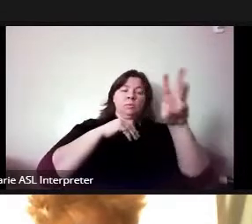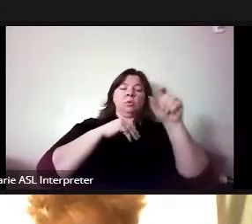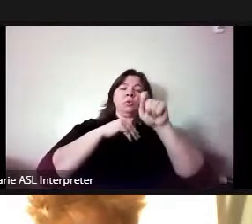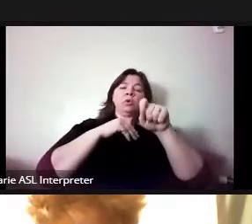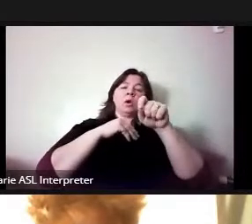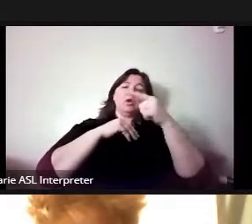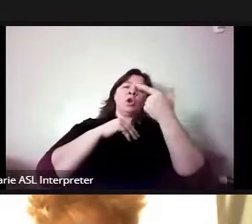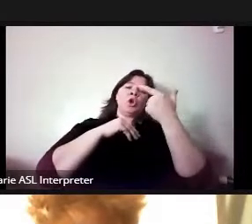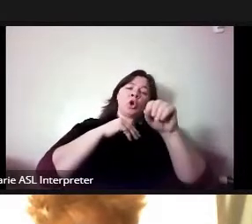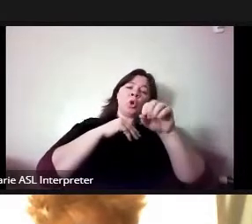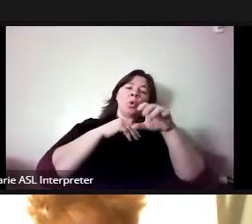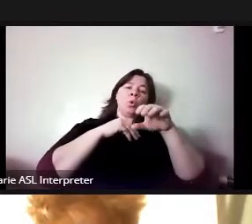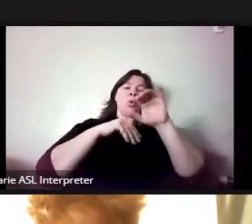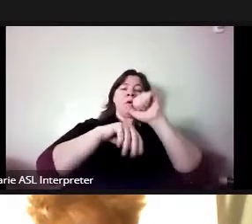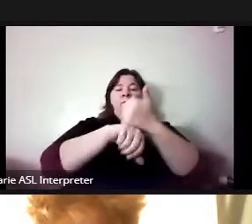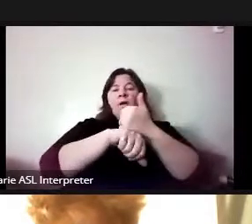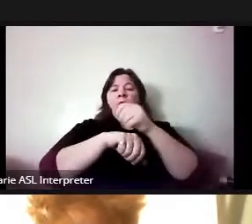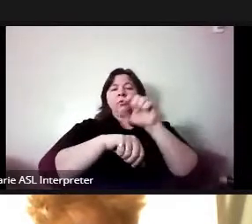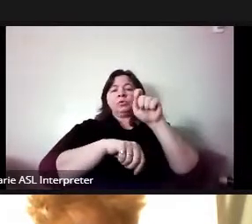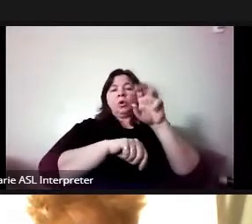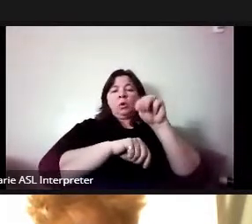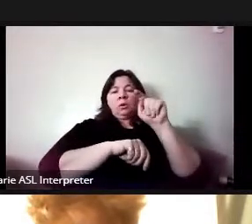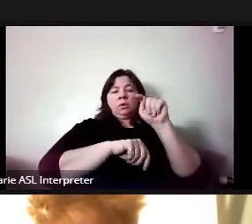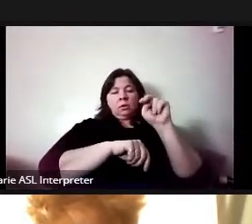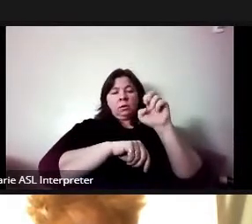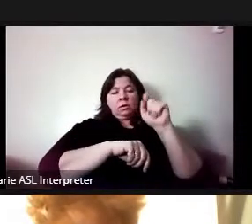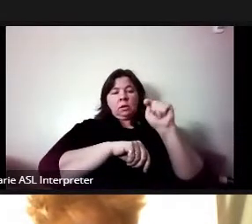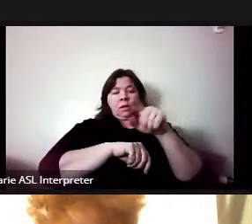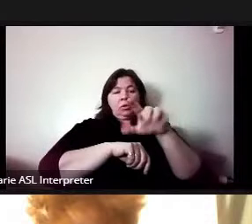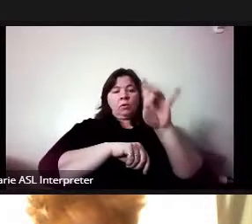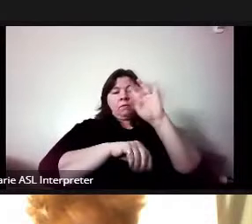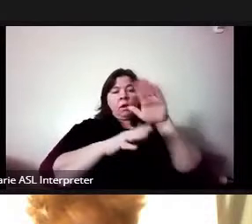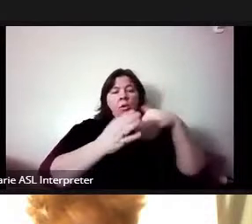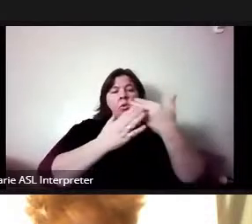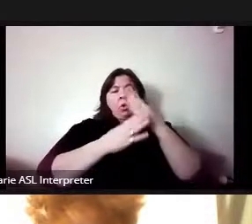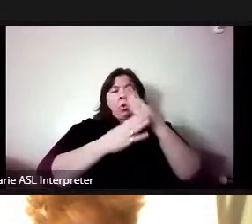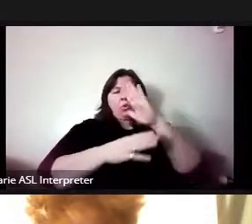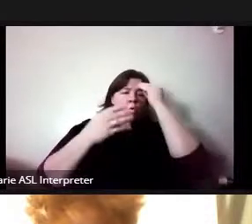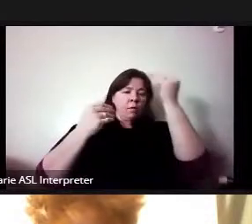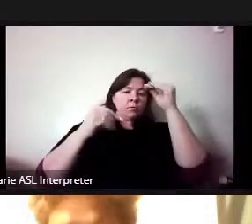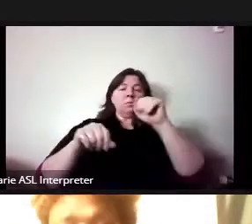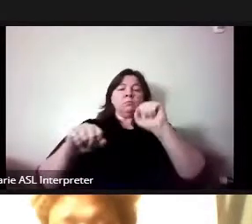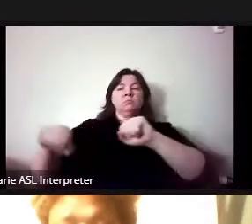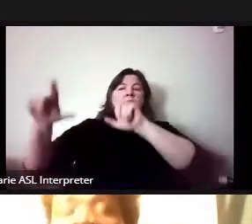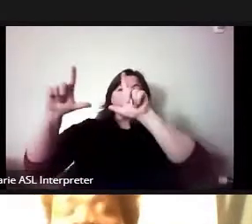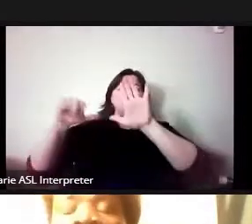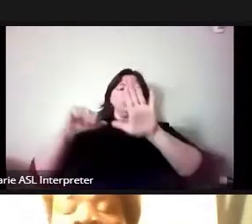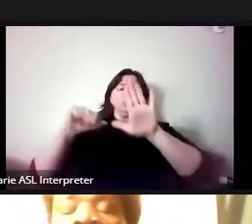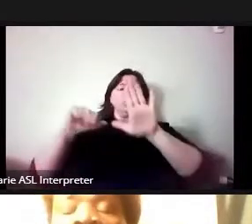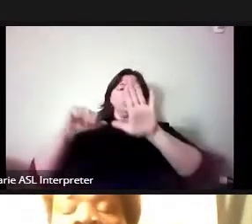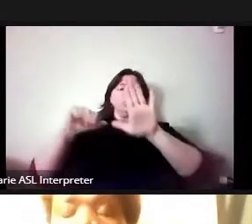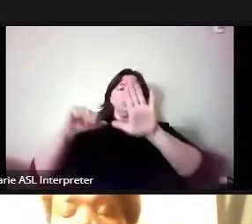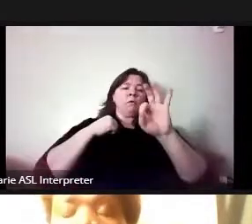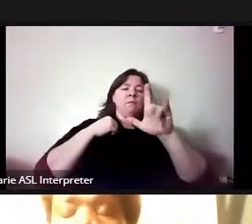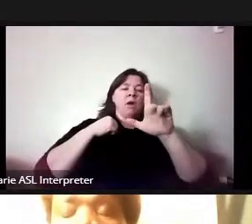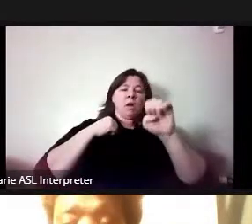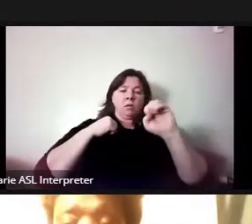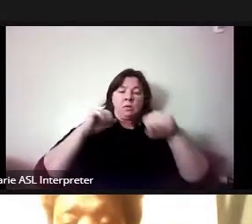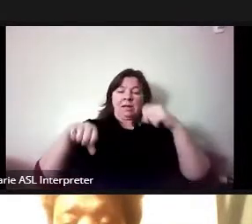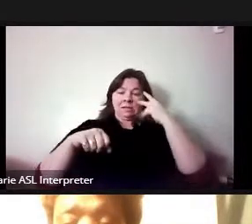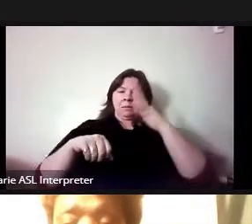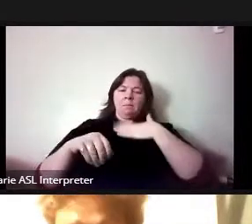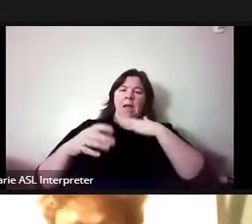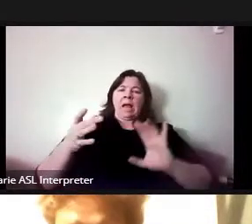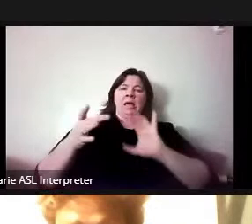www.gofounders.net. That is where Yes. you find all your information. You go into your profile, and on the left, you'll see My